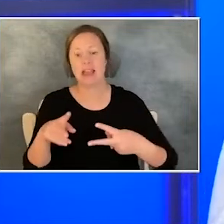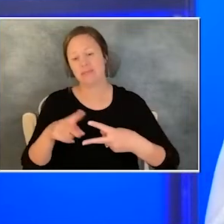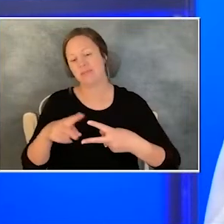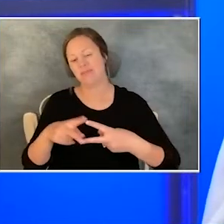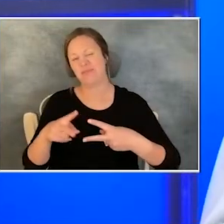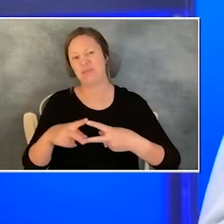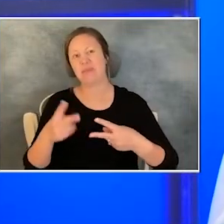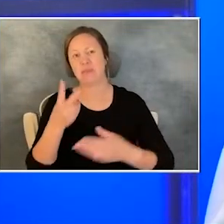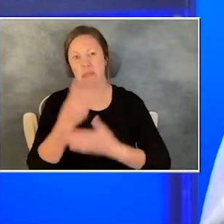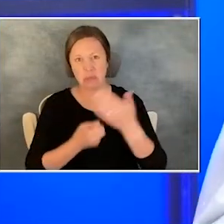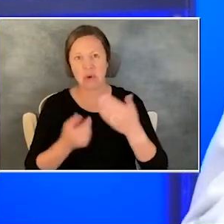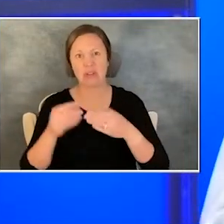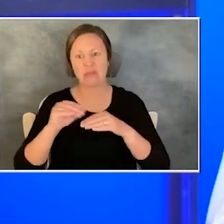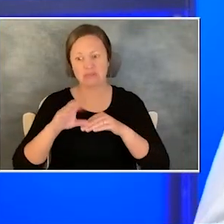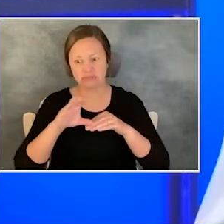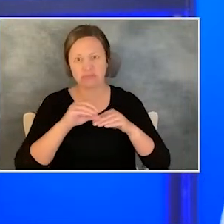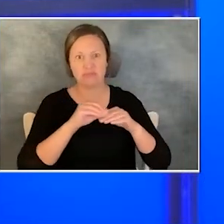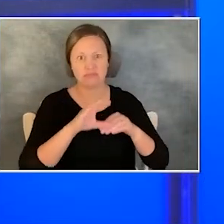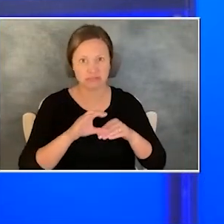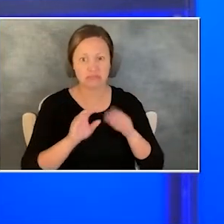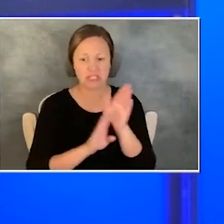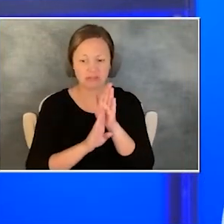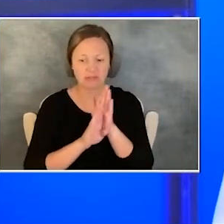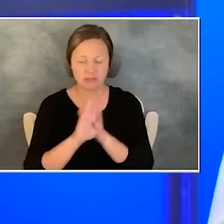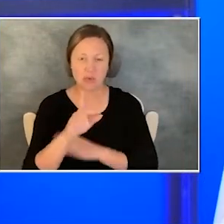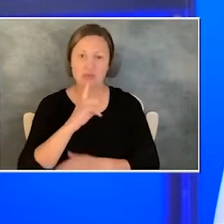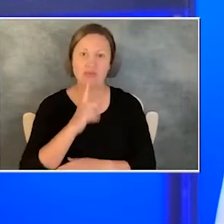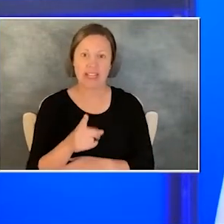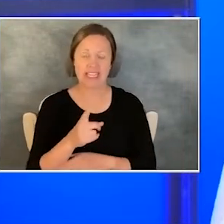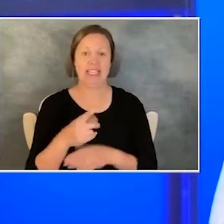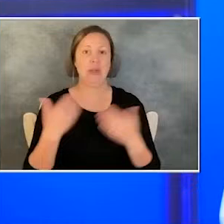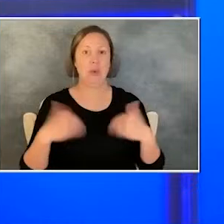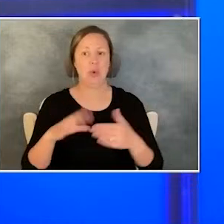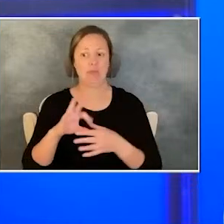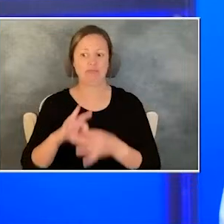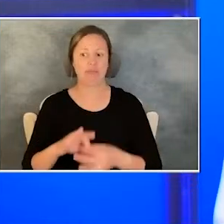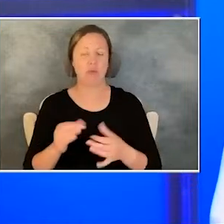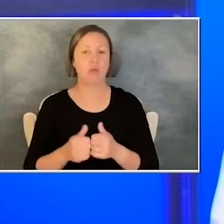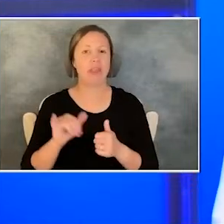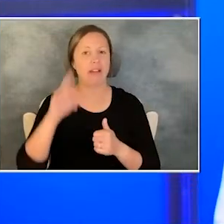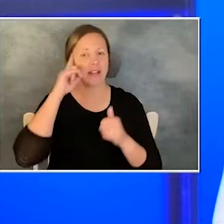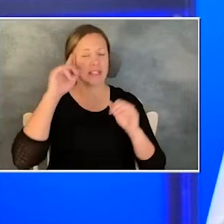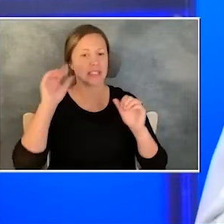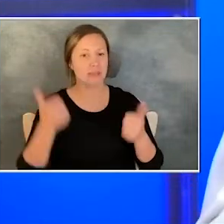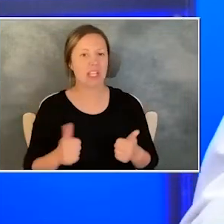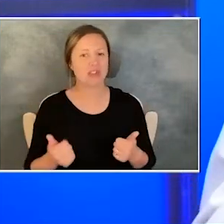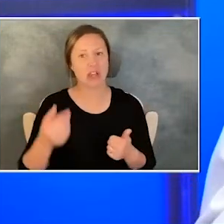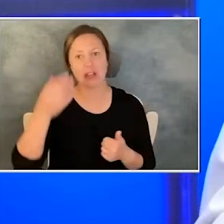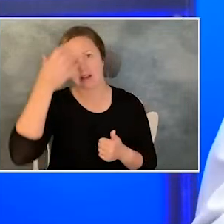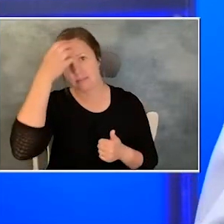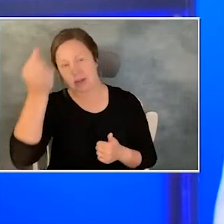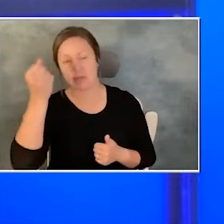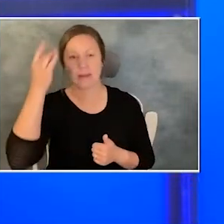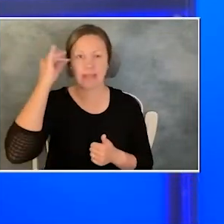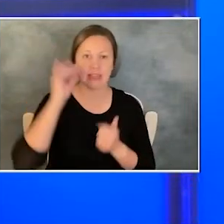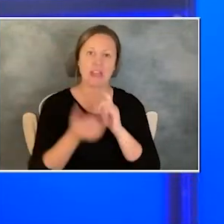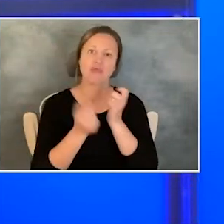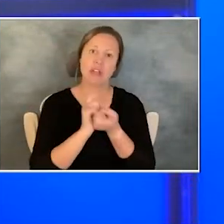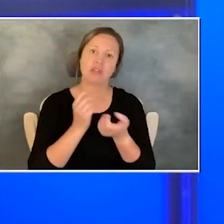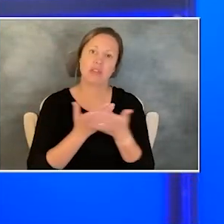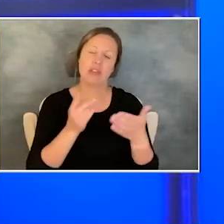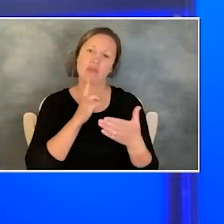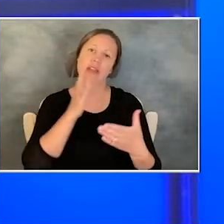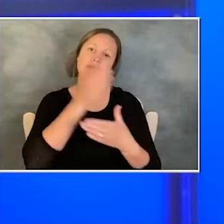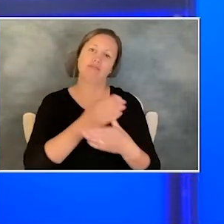really, really strongly linked with the decline that we see, the dementia, which is the memory and thinking changes that are interfering with daily function.